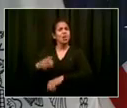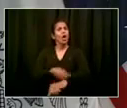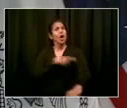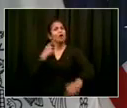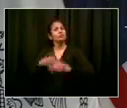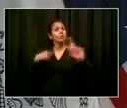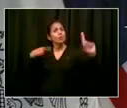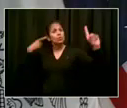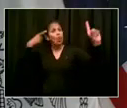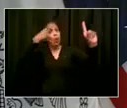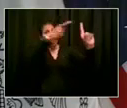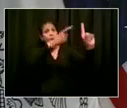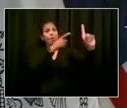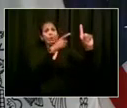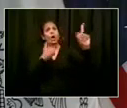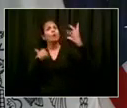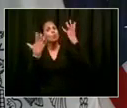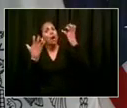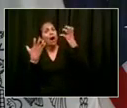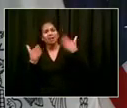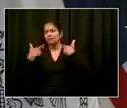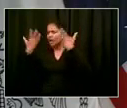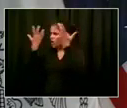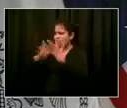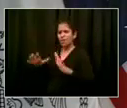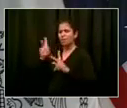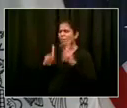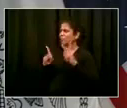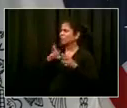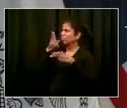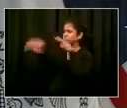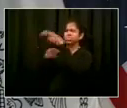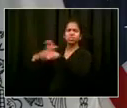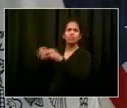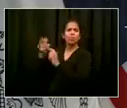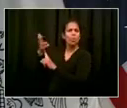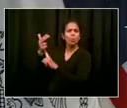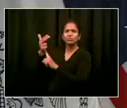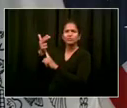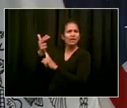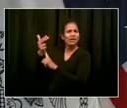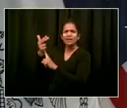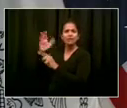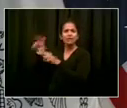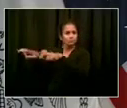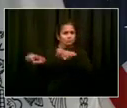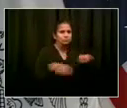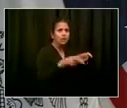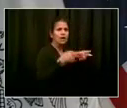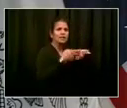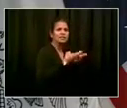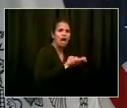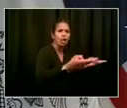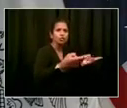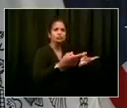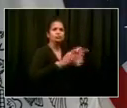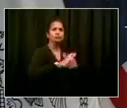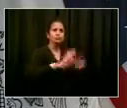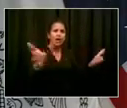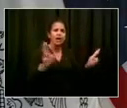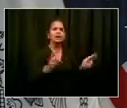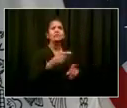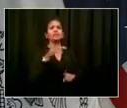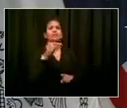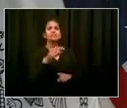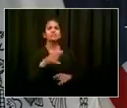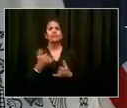at the worst of the pandemic. And now, thank God, the worst is behind us. And as has been reported, there's fewer and fewer people in shelter, more